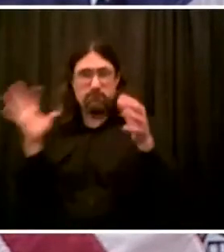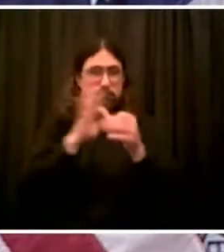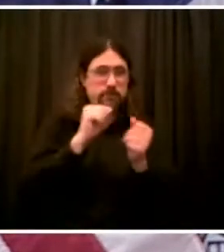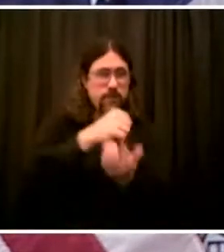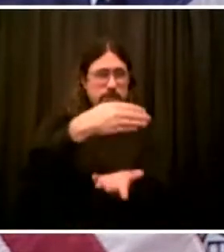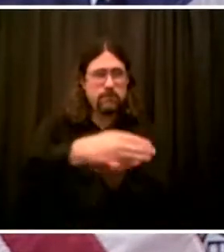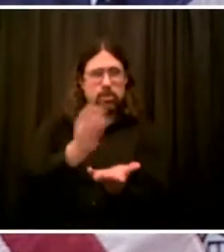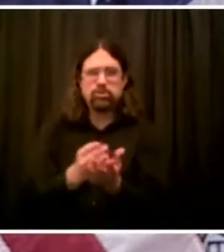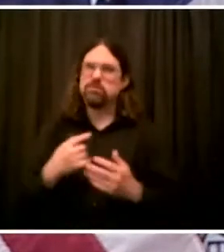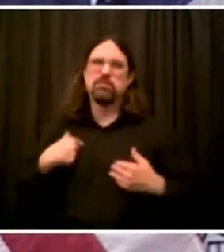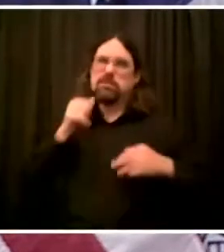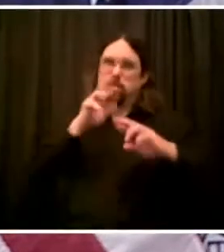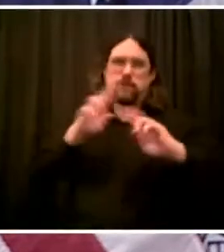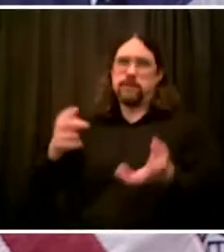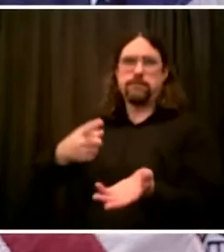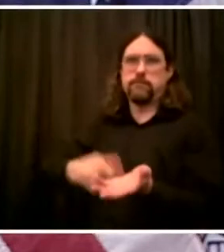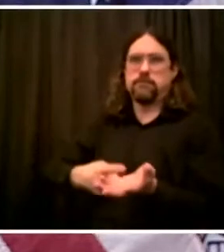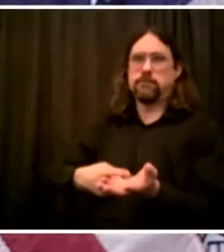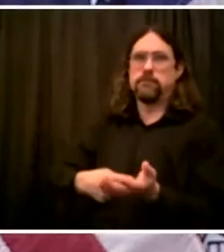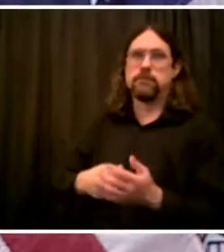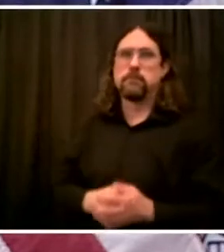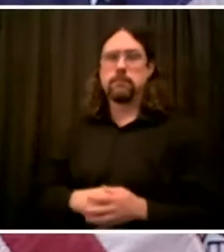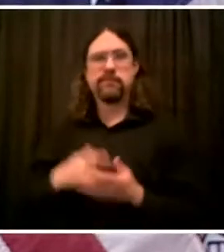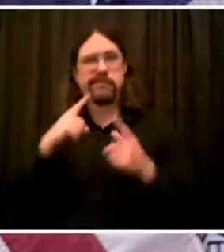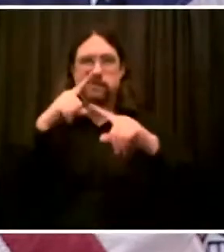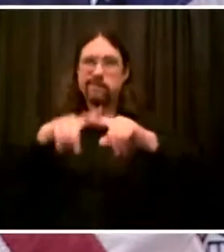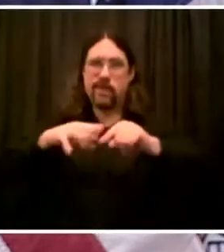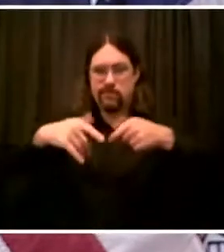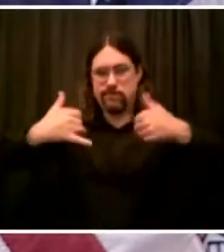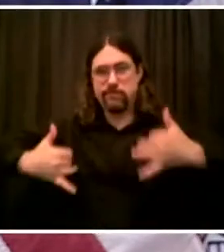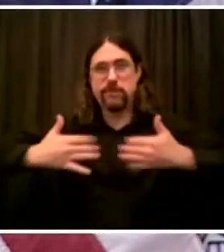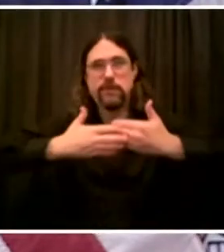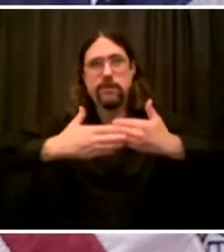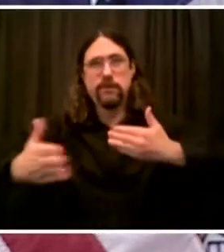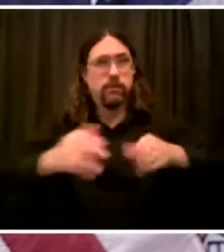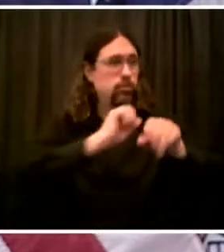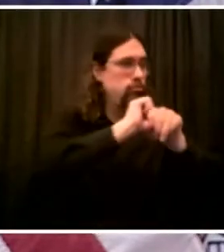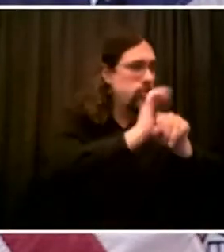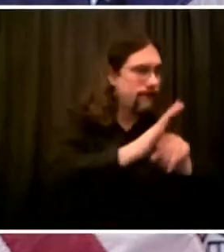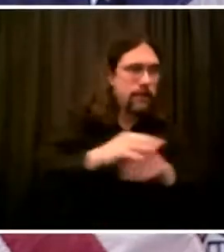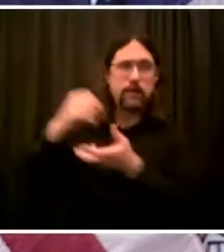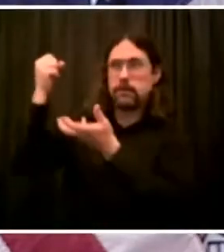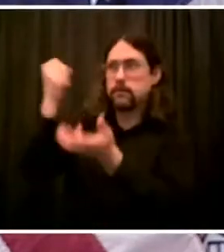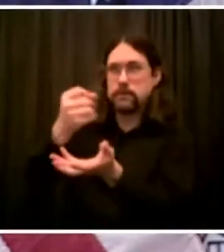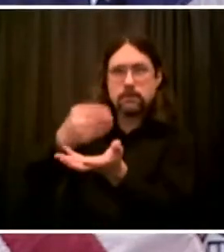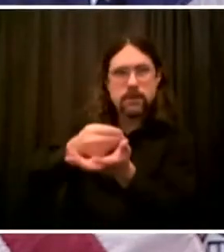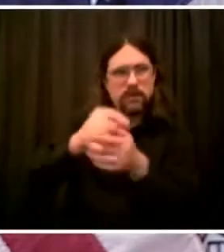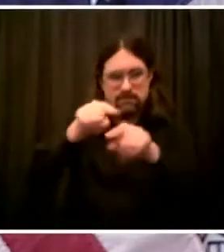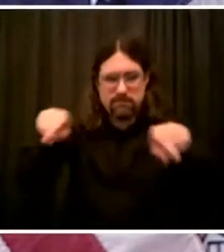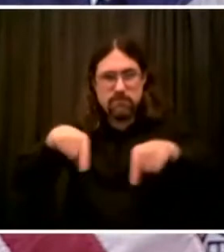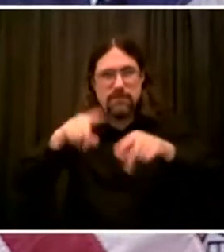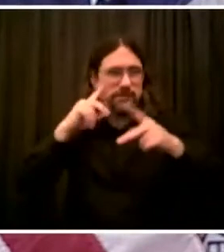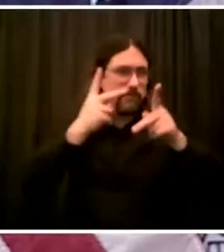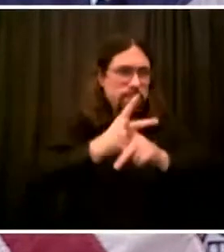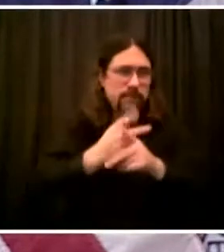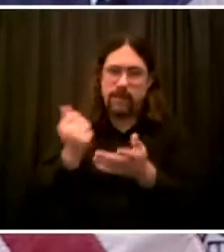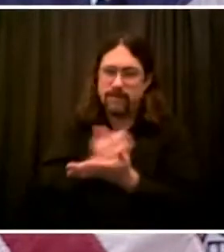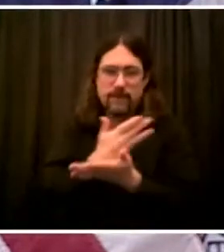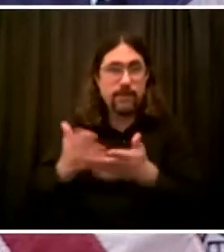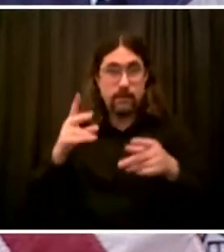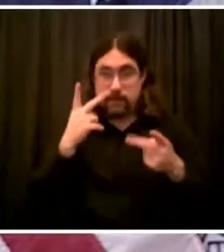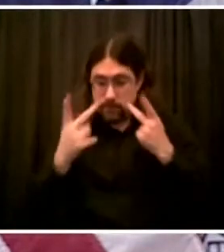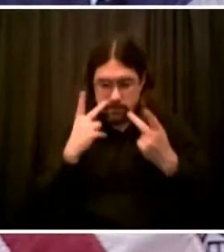disease, everything we see in terms of what our game plan is going forward, and what happens with the stimulus. When we get closer, we will certainly